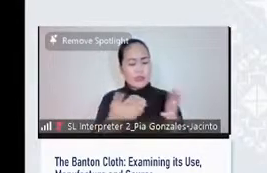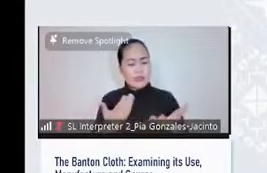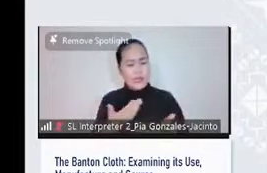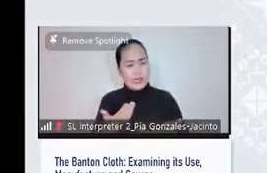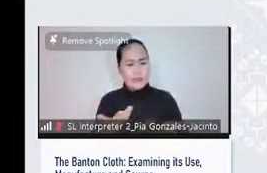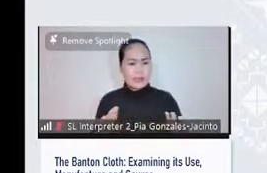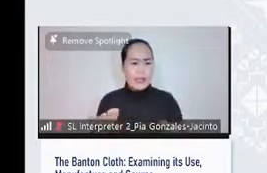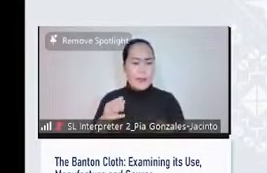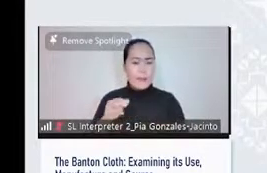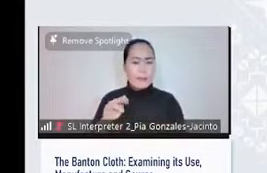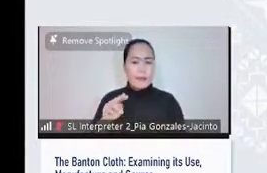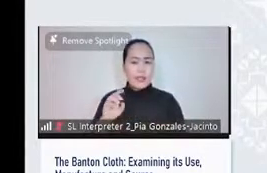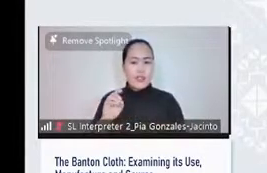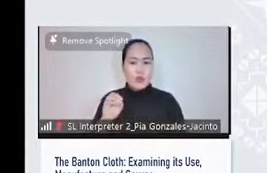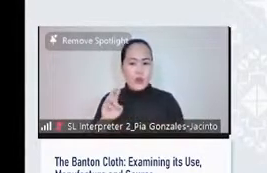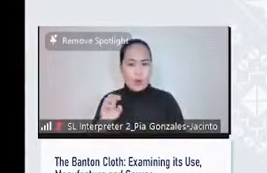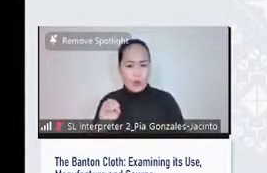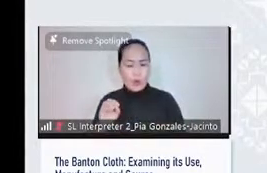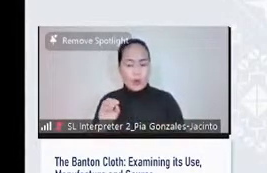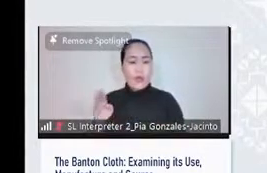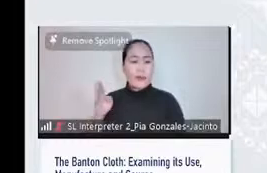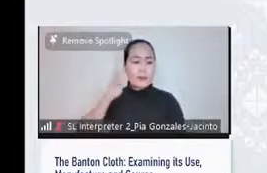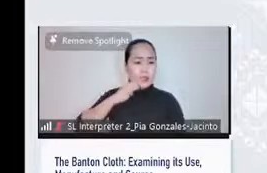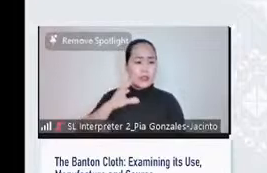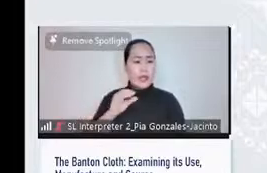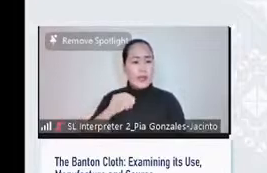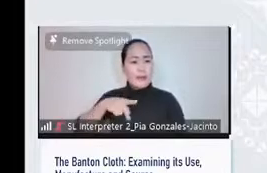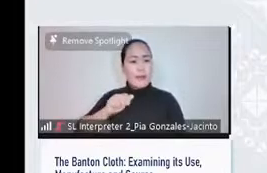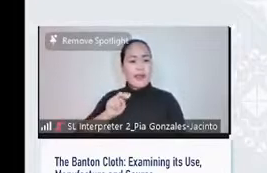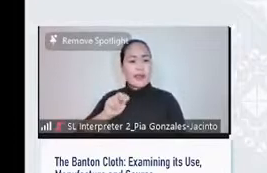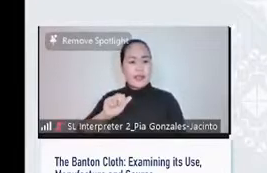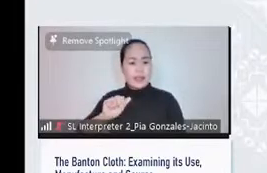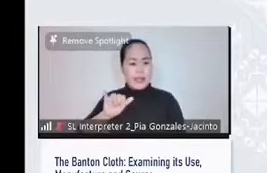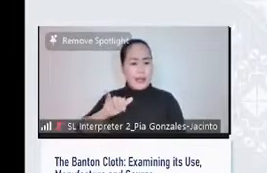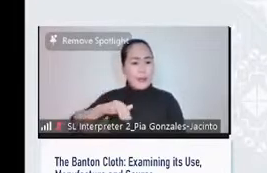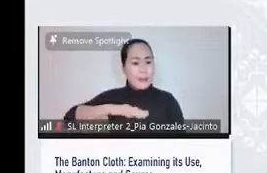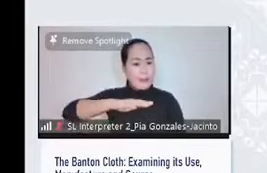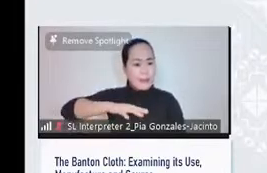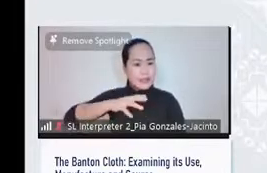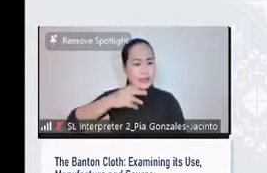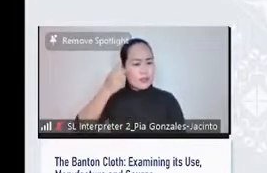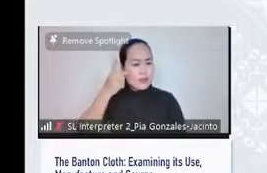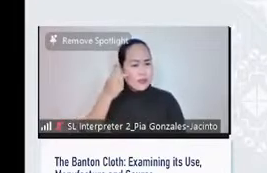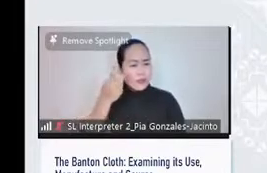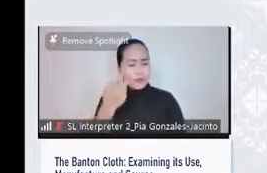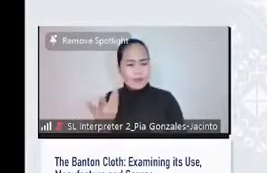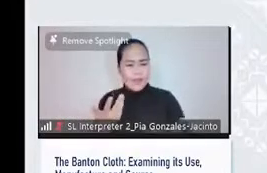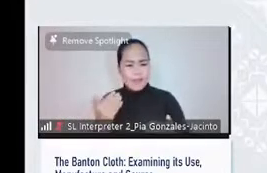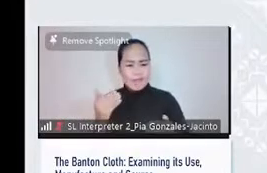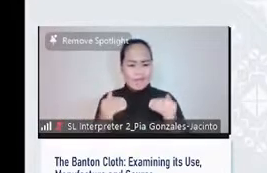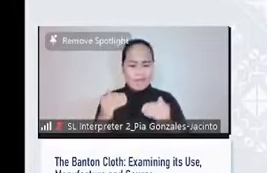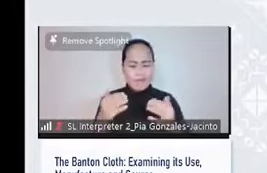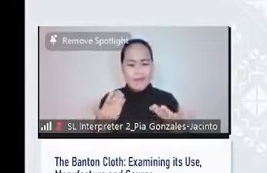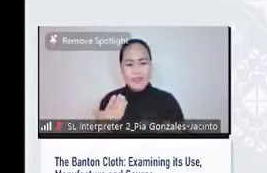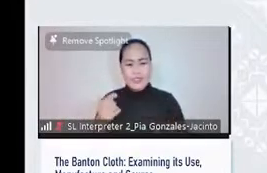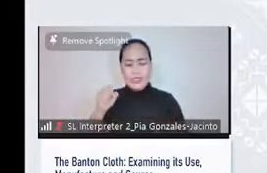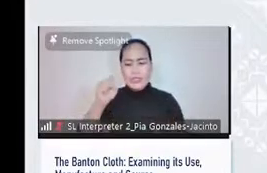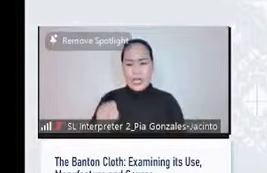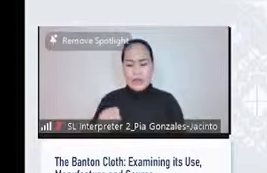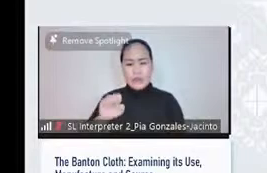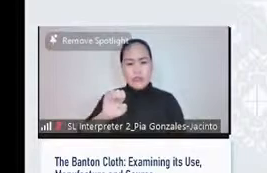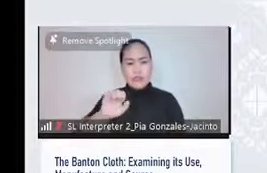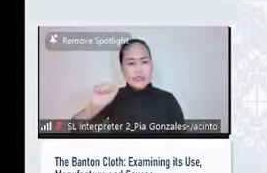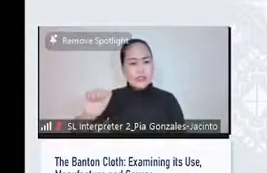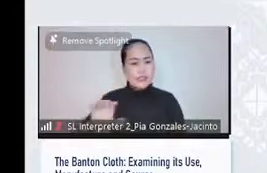Island to compare its warp and weft of or abaca woven cloth from Indonesia or other Southeast Asian countries